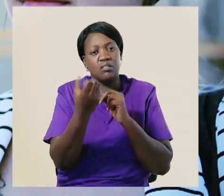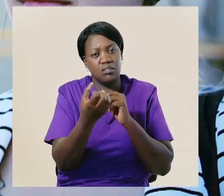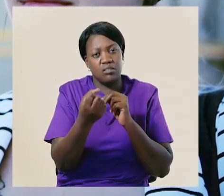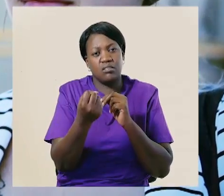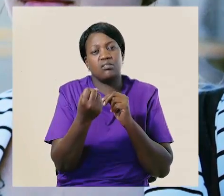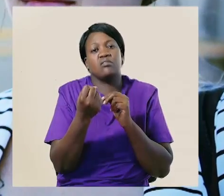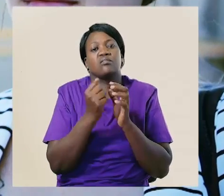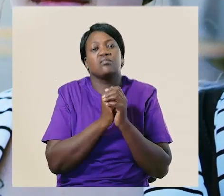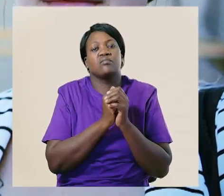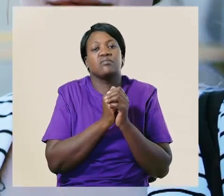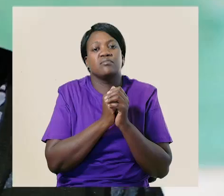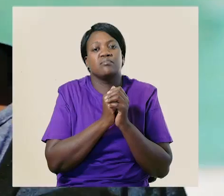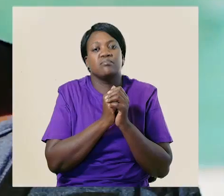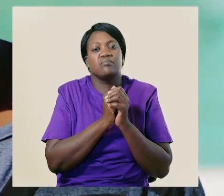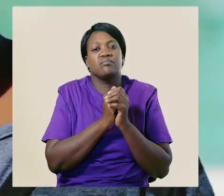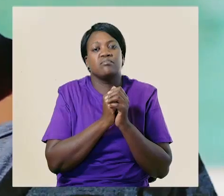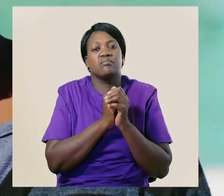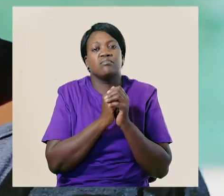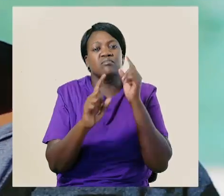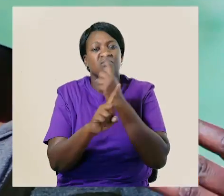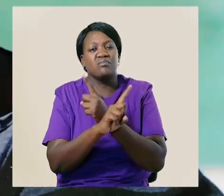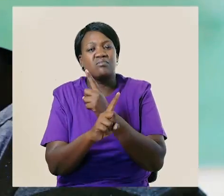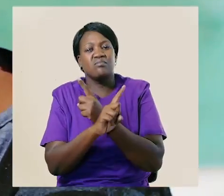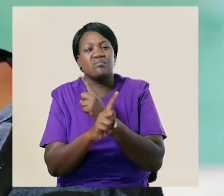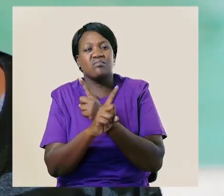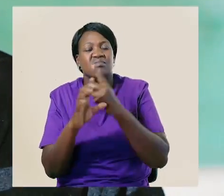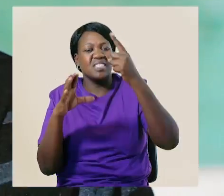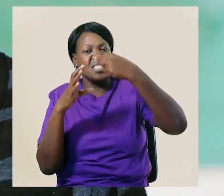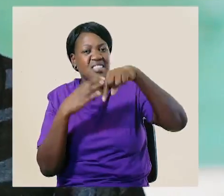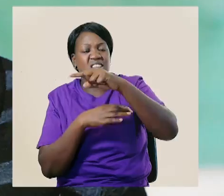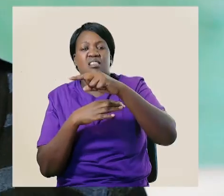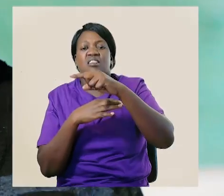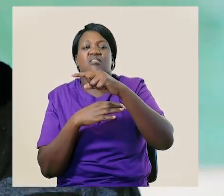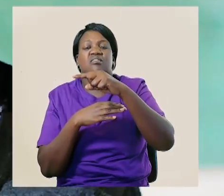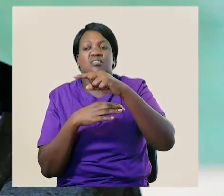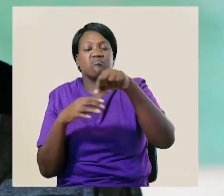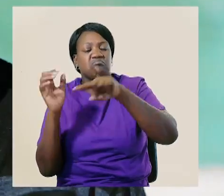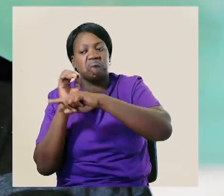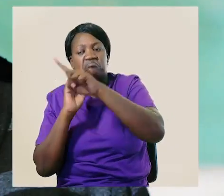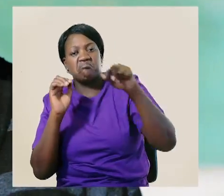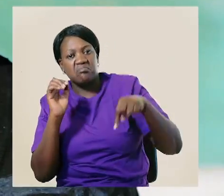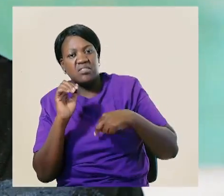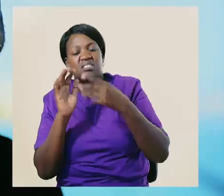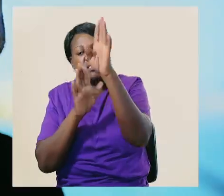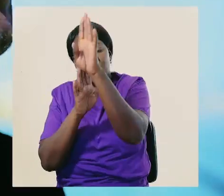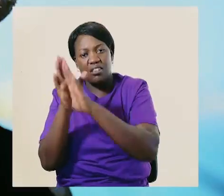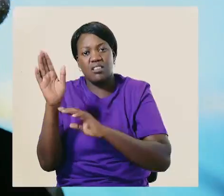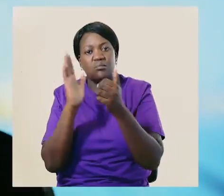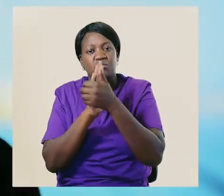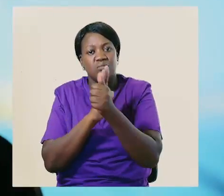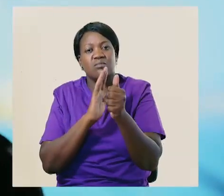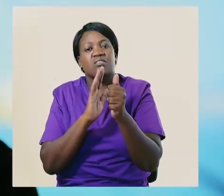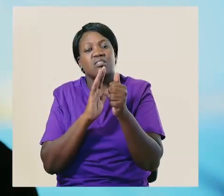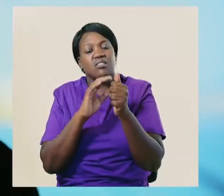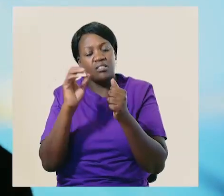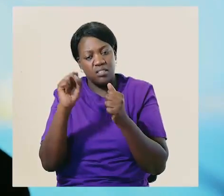capital. The government can send people like outside and they come with knowledge and skills to develop the country. I do think we